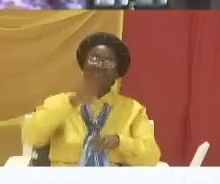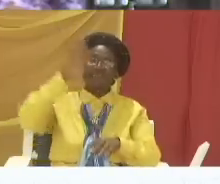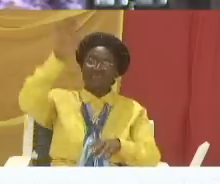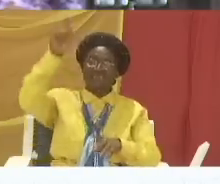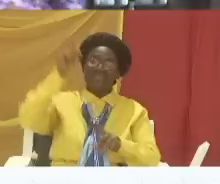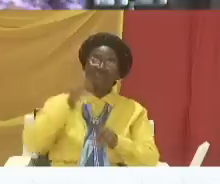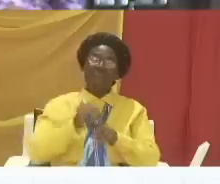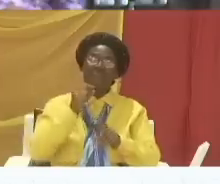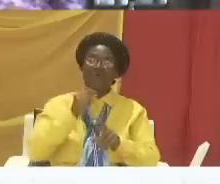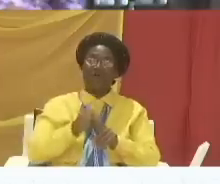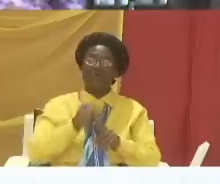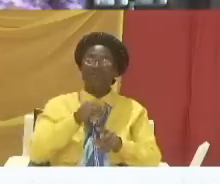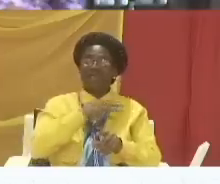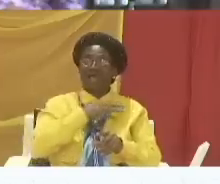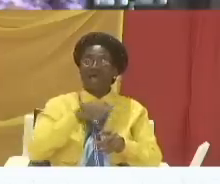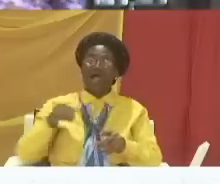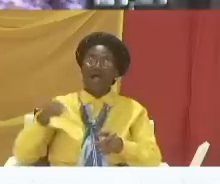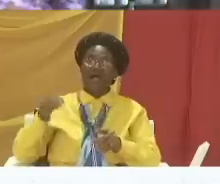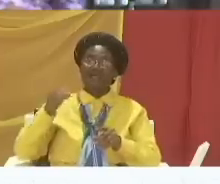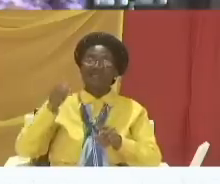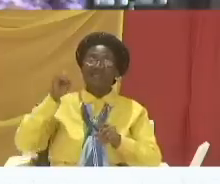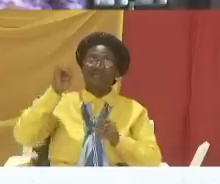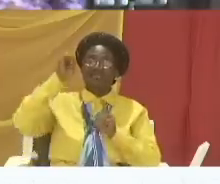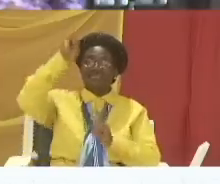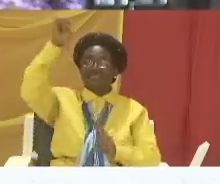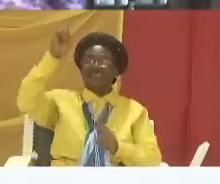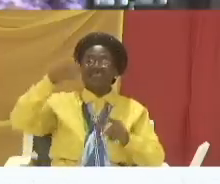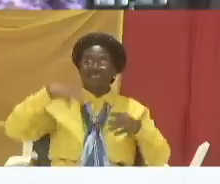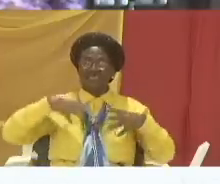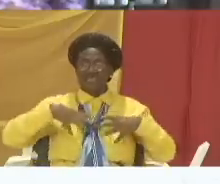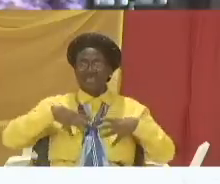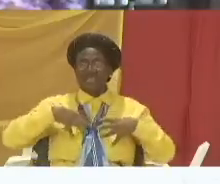and healed them.